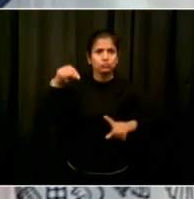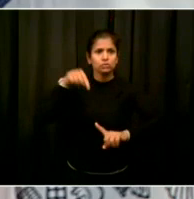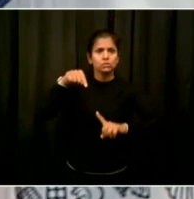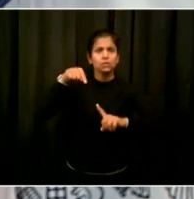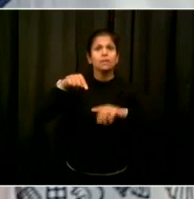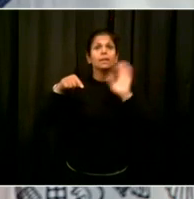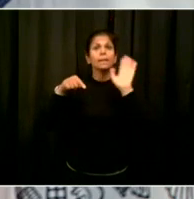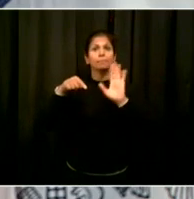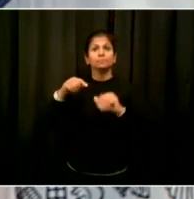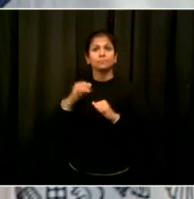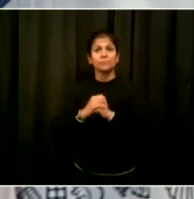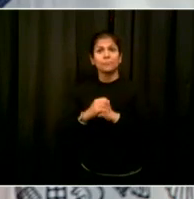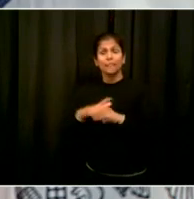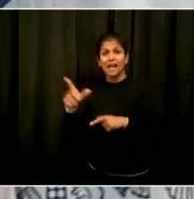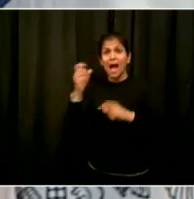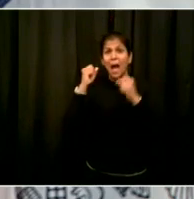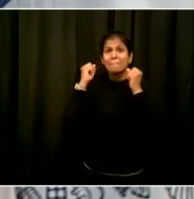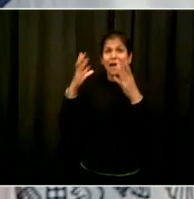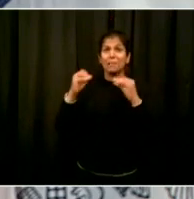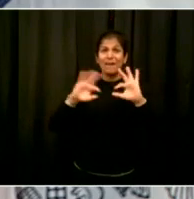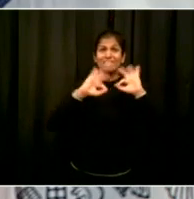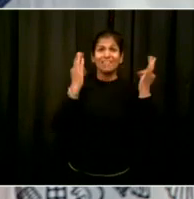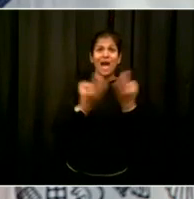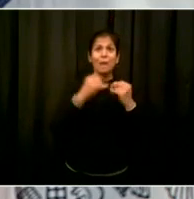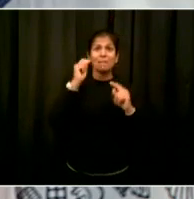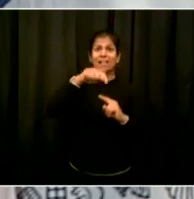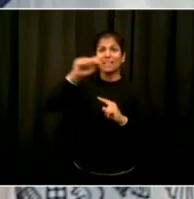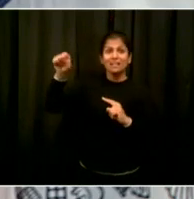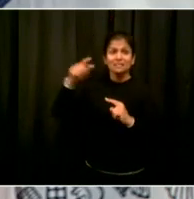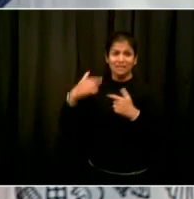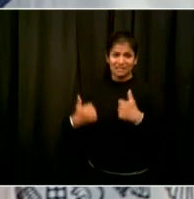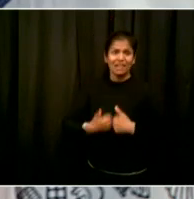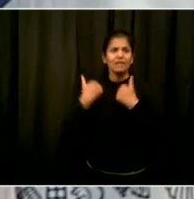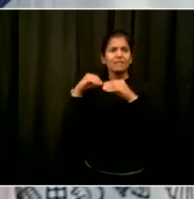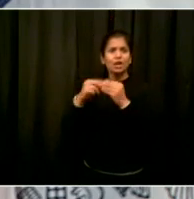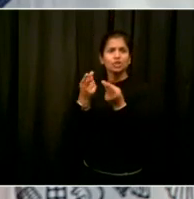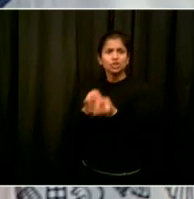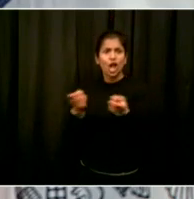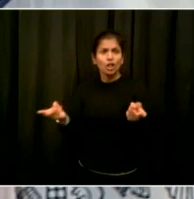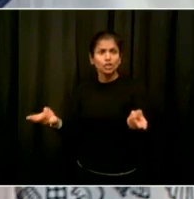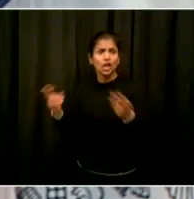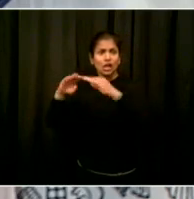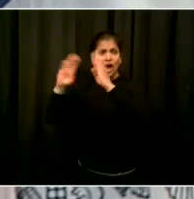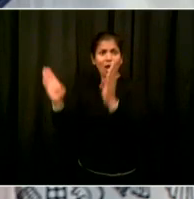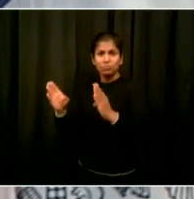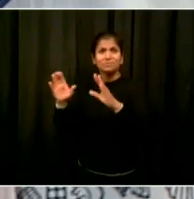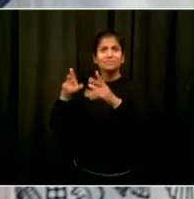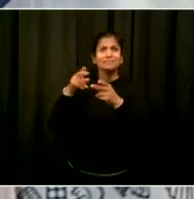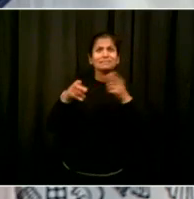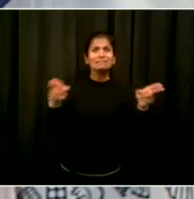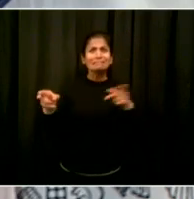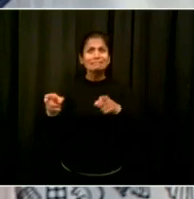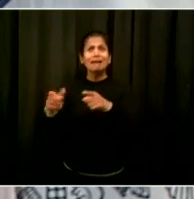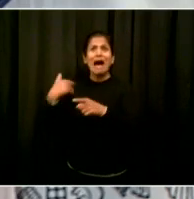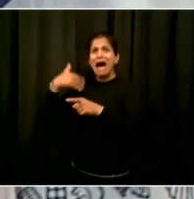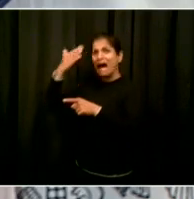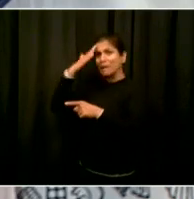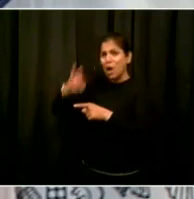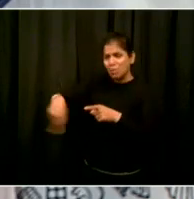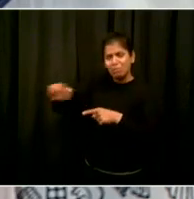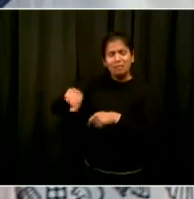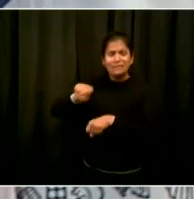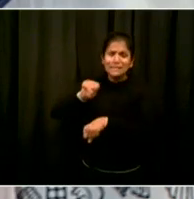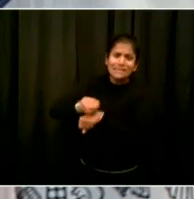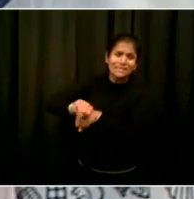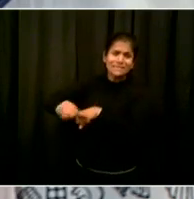who just couldn't pay the high rents in the city or couldn't get a job that, you know, gave them the kind of wages they deserved. And